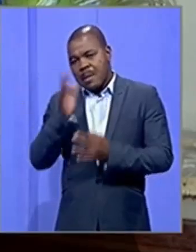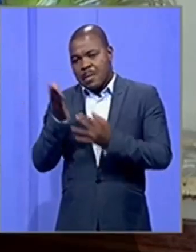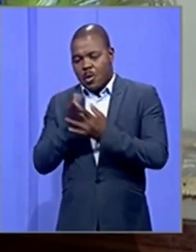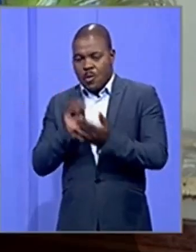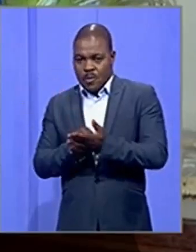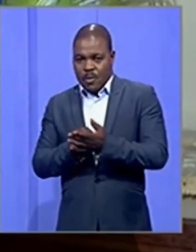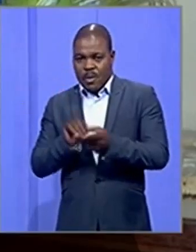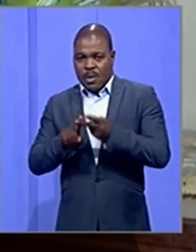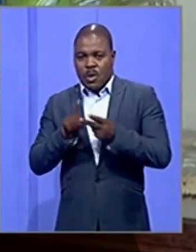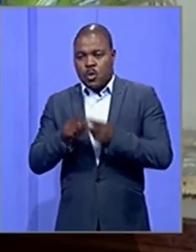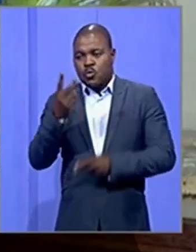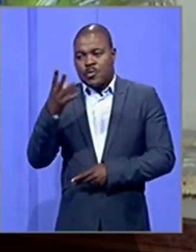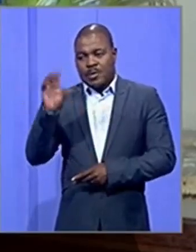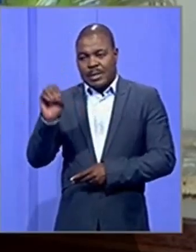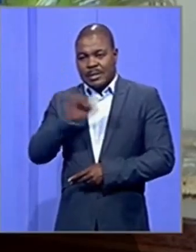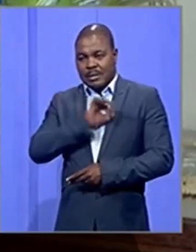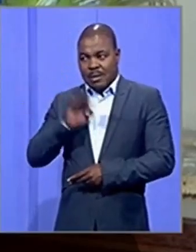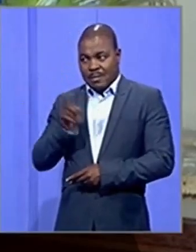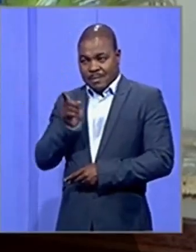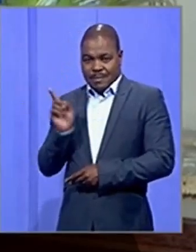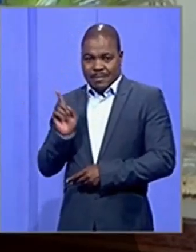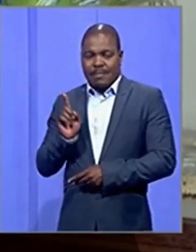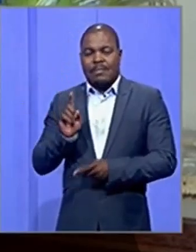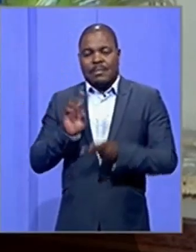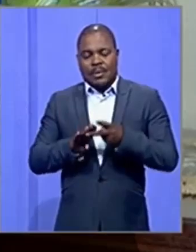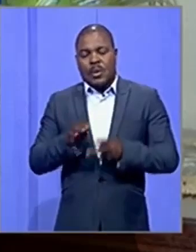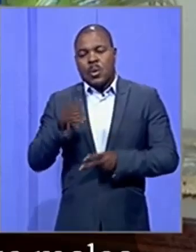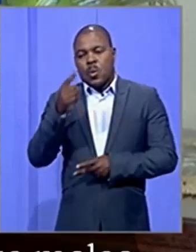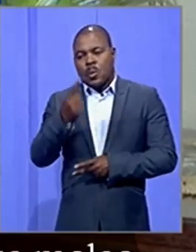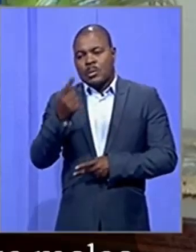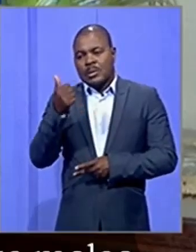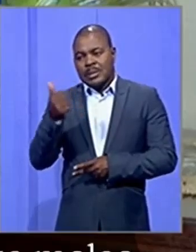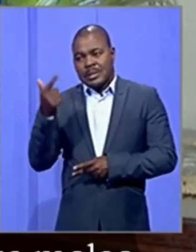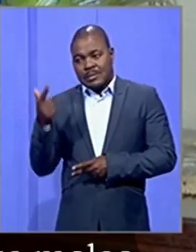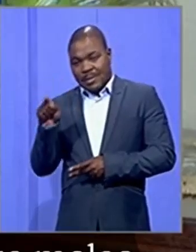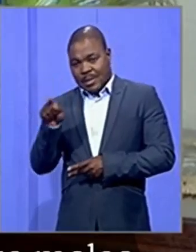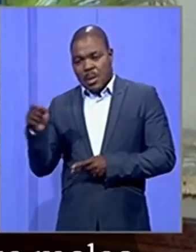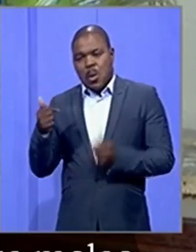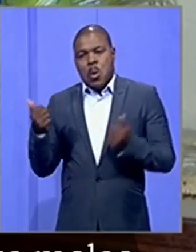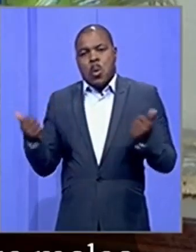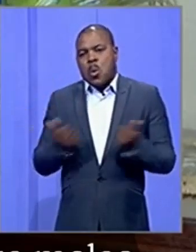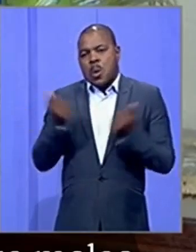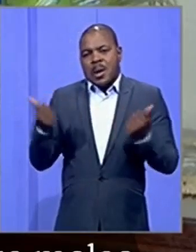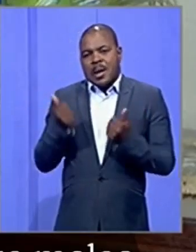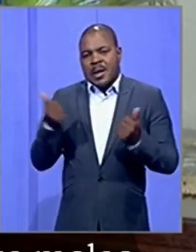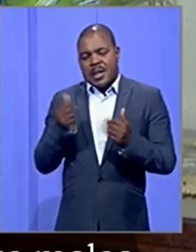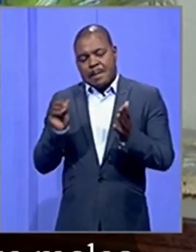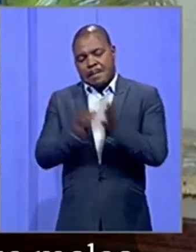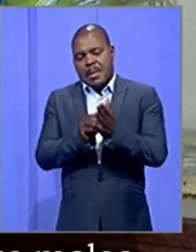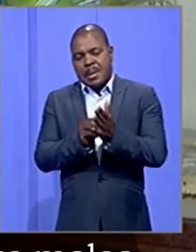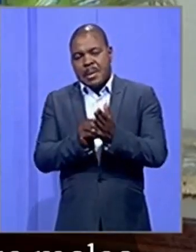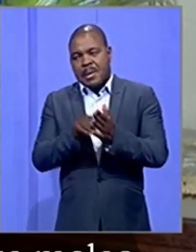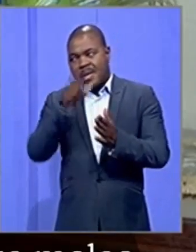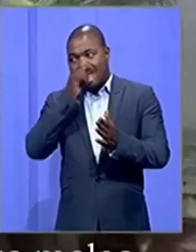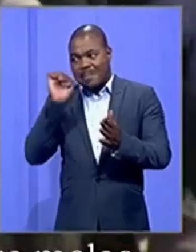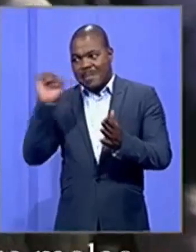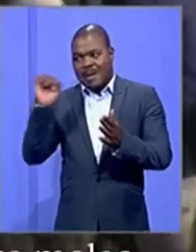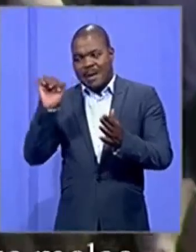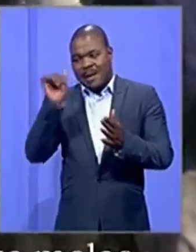bang 250 mo ileng gore 167 ke ba ileng gore already di record di registerilwe mabitsong a